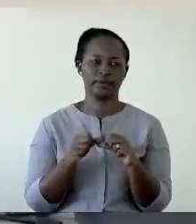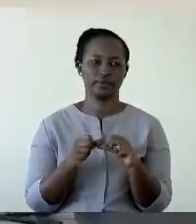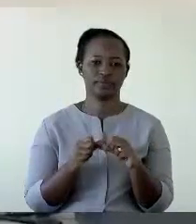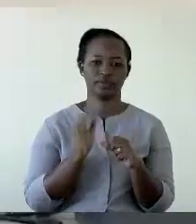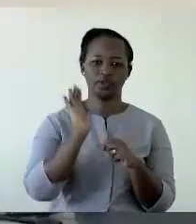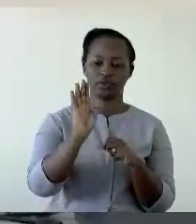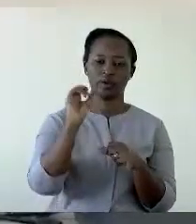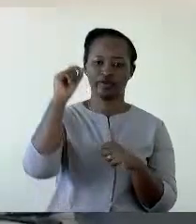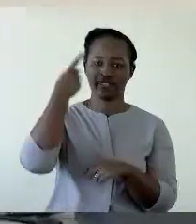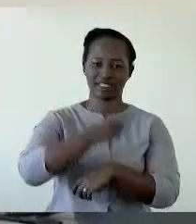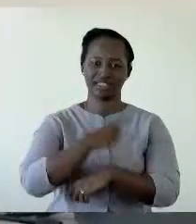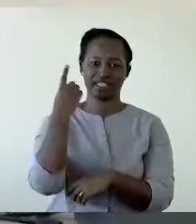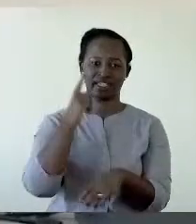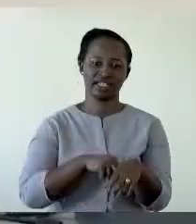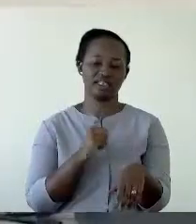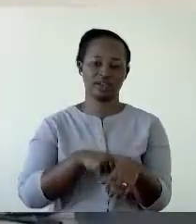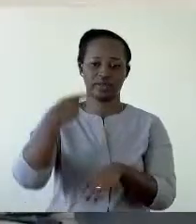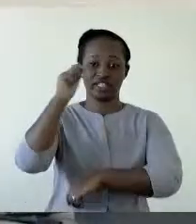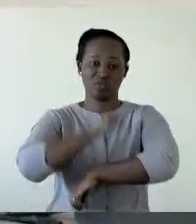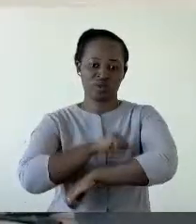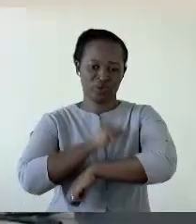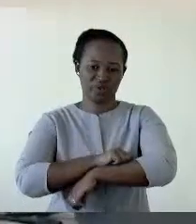your first day when you were at school,